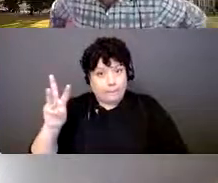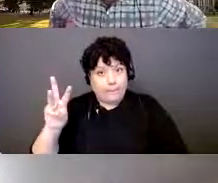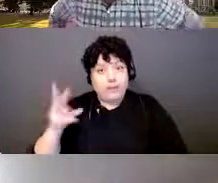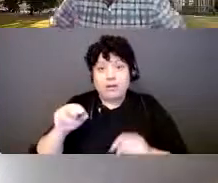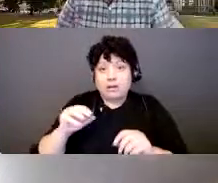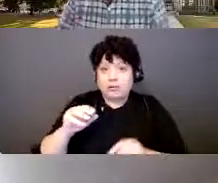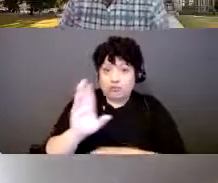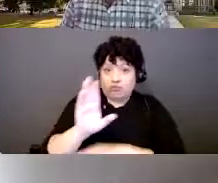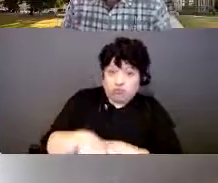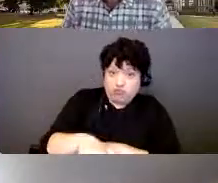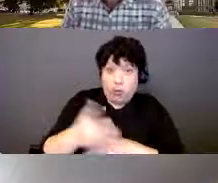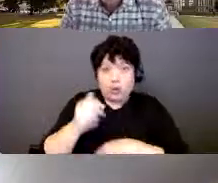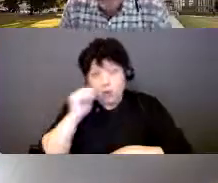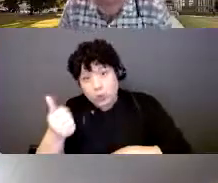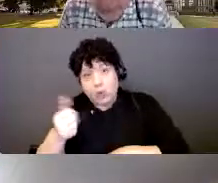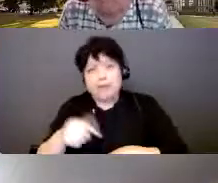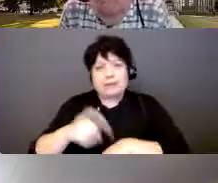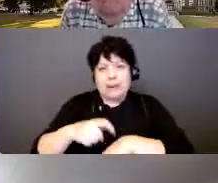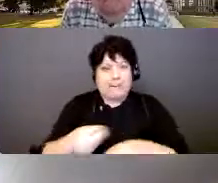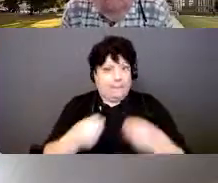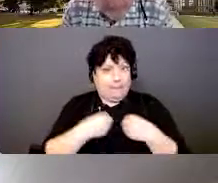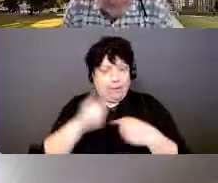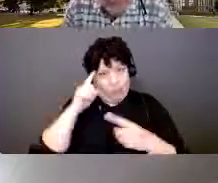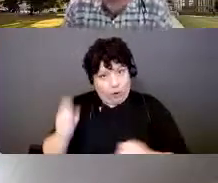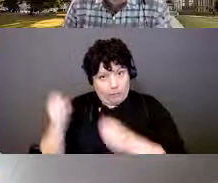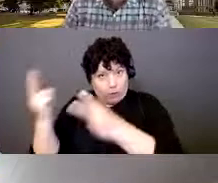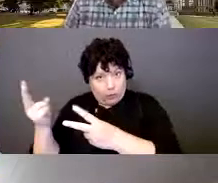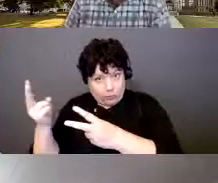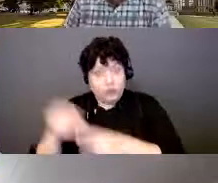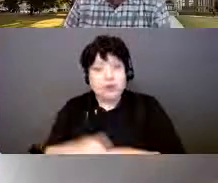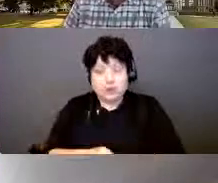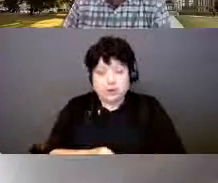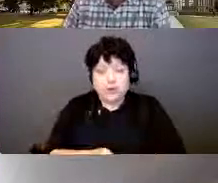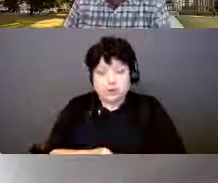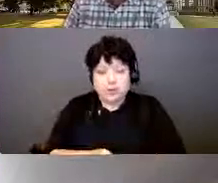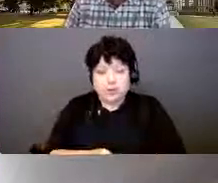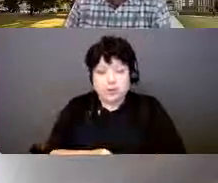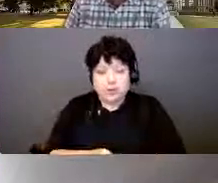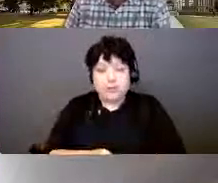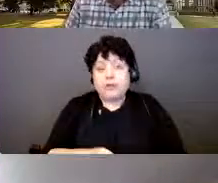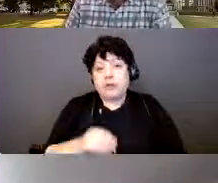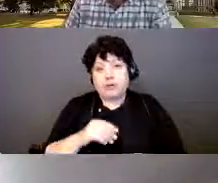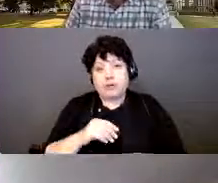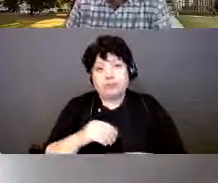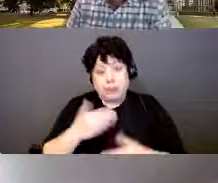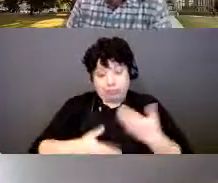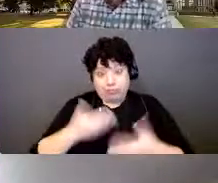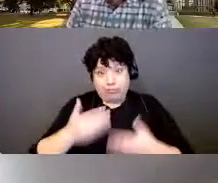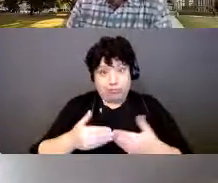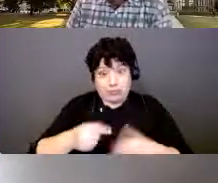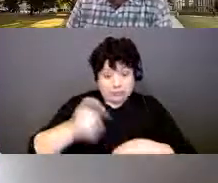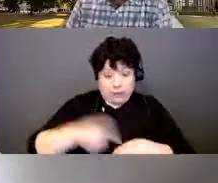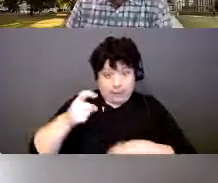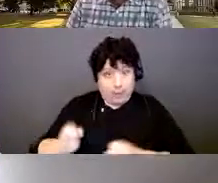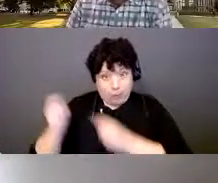or tomorrow. It does take time to upload these things onto the internet. So as soon as we can get them uploaded, they will be available for